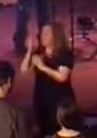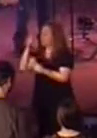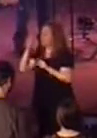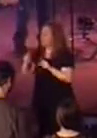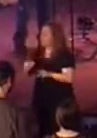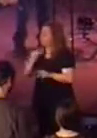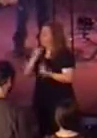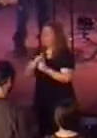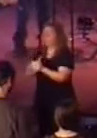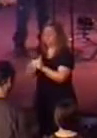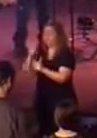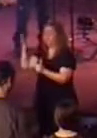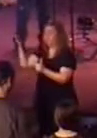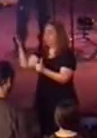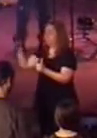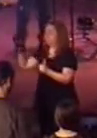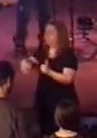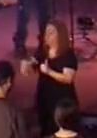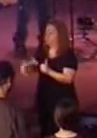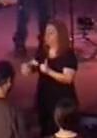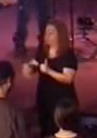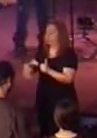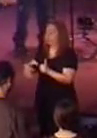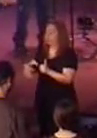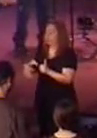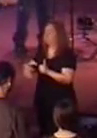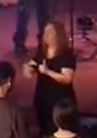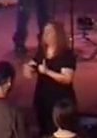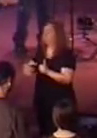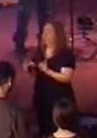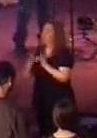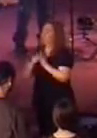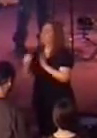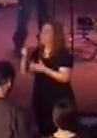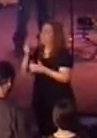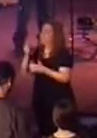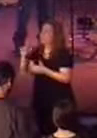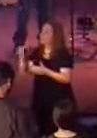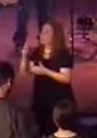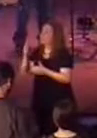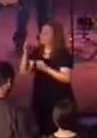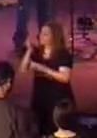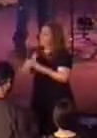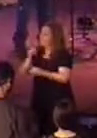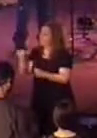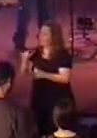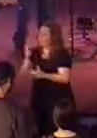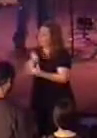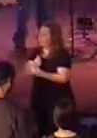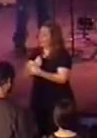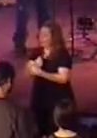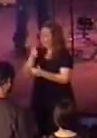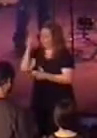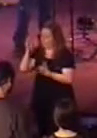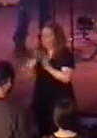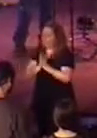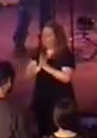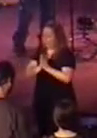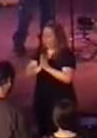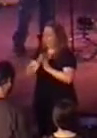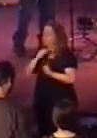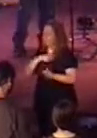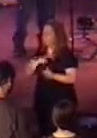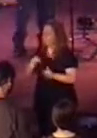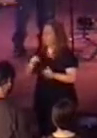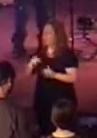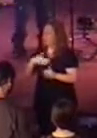been followed, who hasn't modeled their faith like Abraham. God, I pray that they would be willing to look at what the New